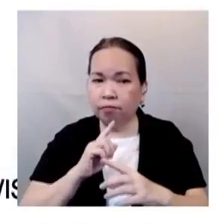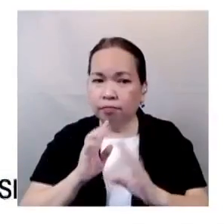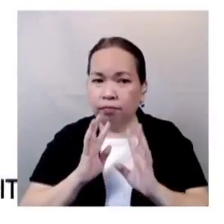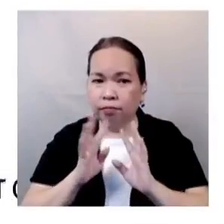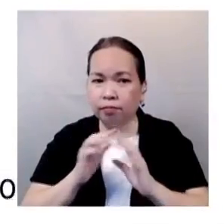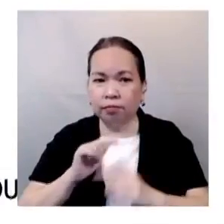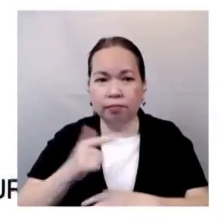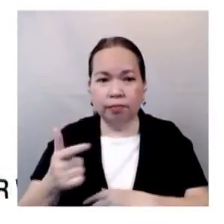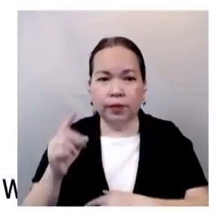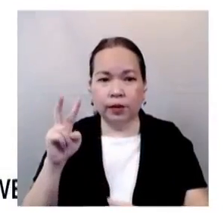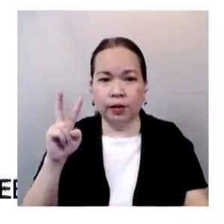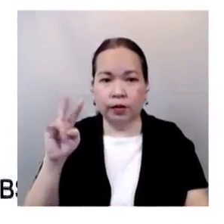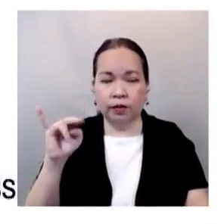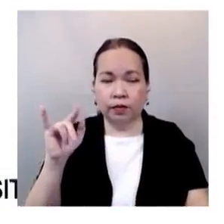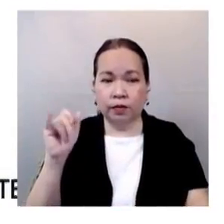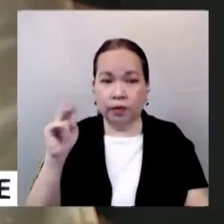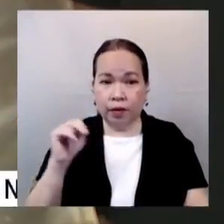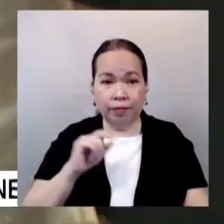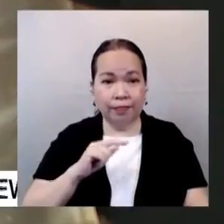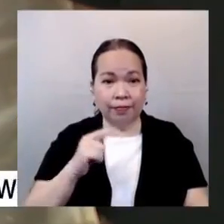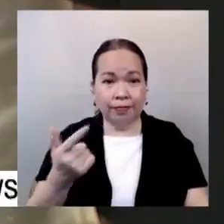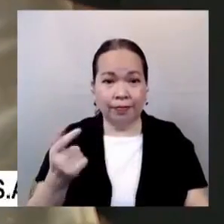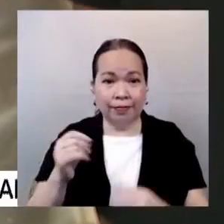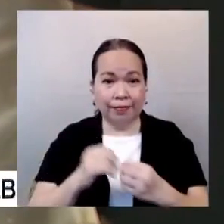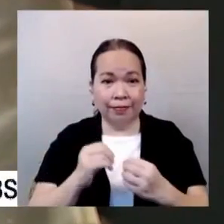for more on that. Viv, over to you.